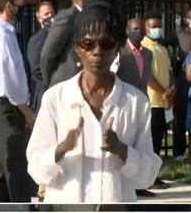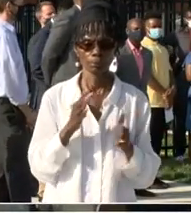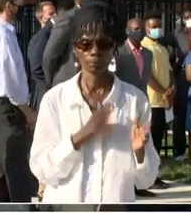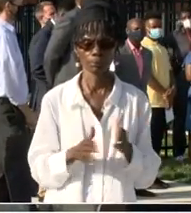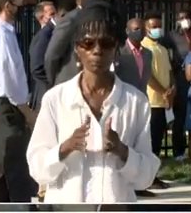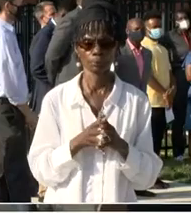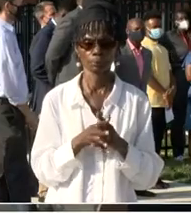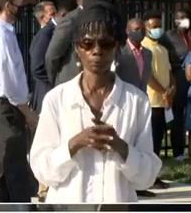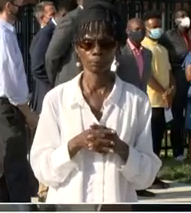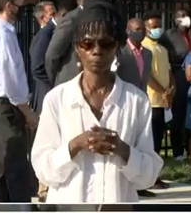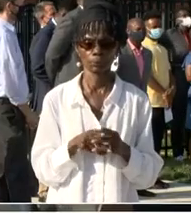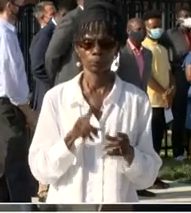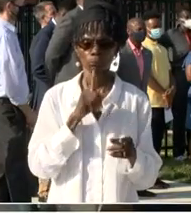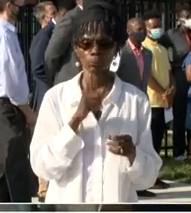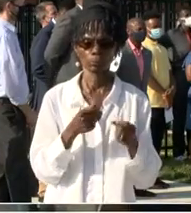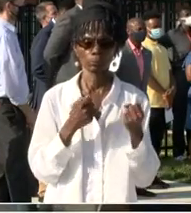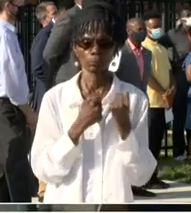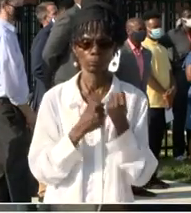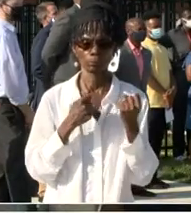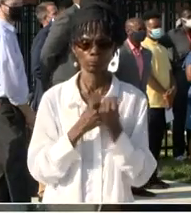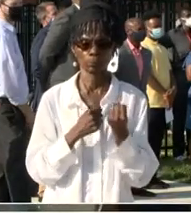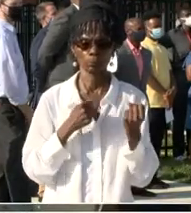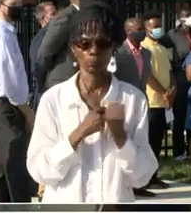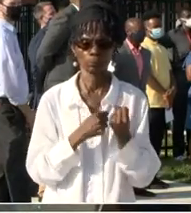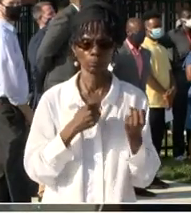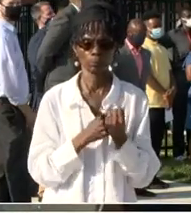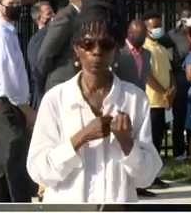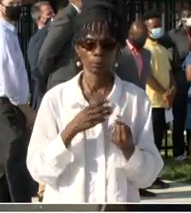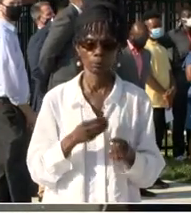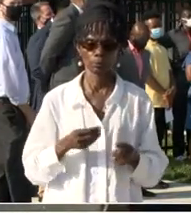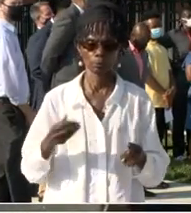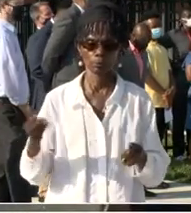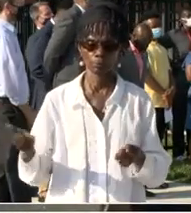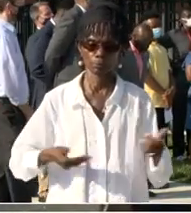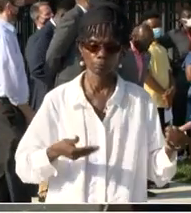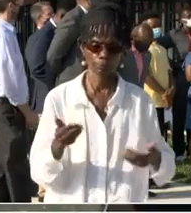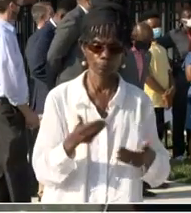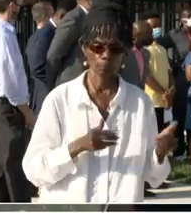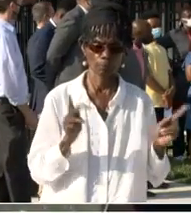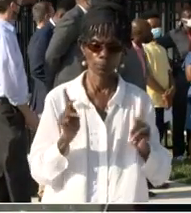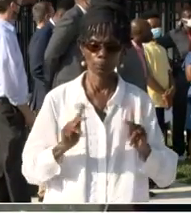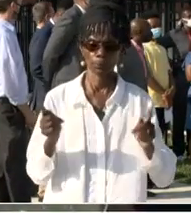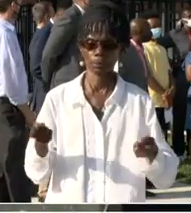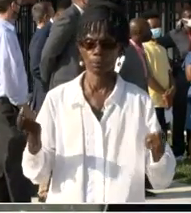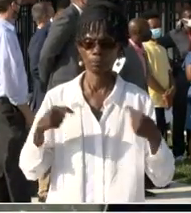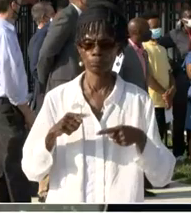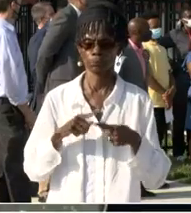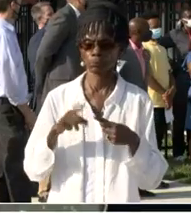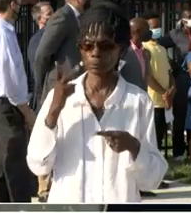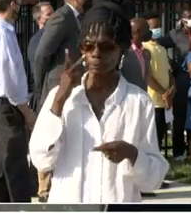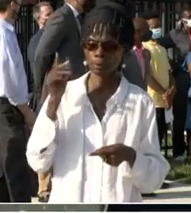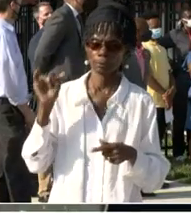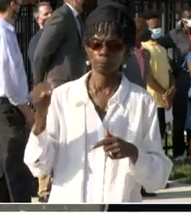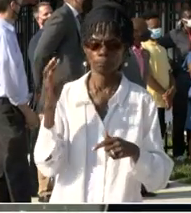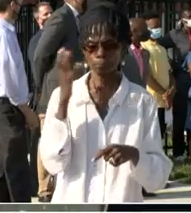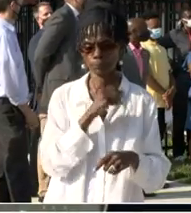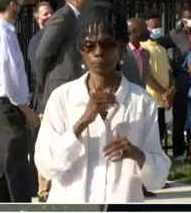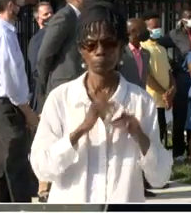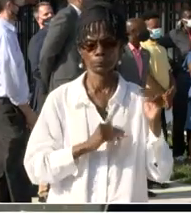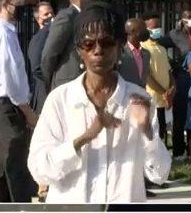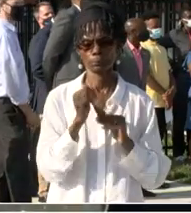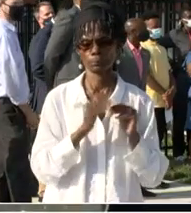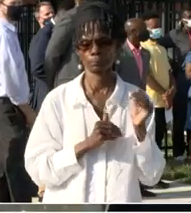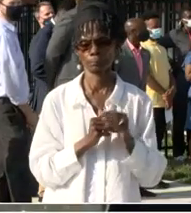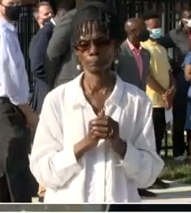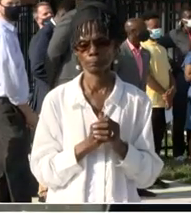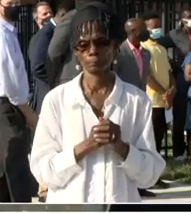school community, to be able to invite people to see the beautiful building and come back to tour